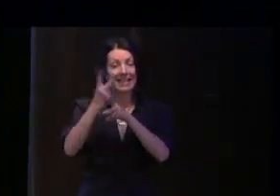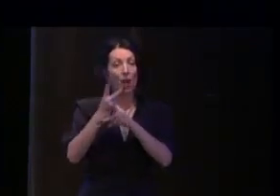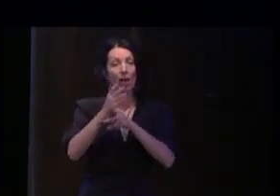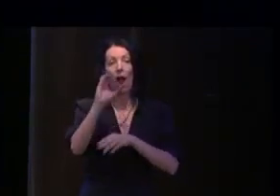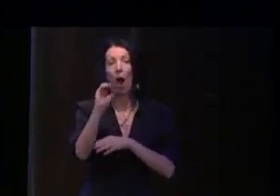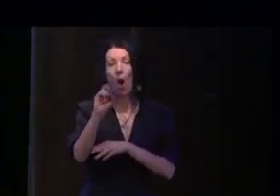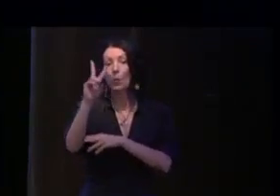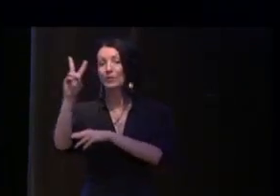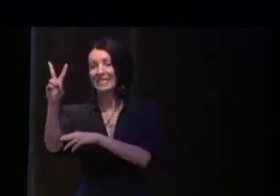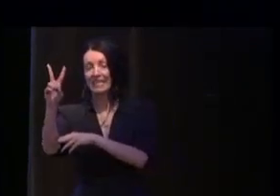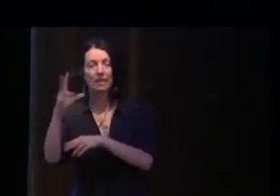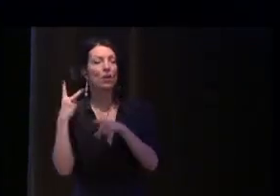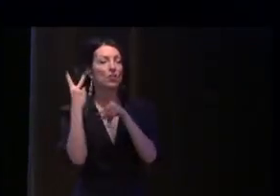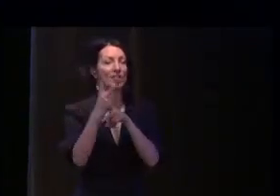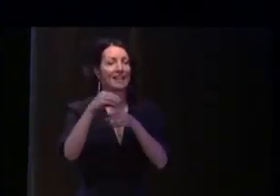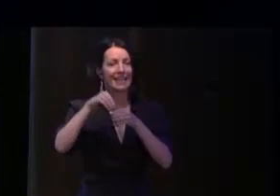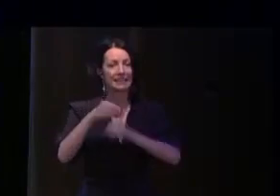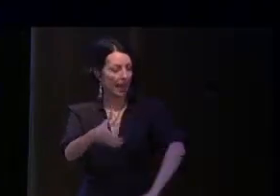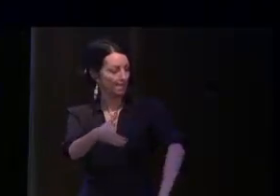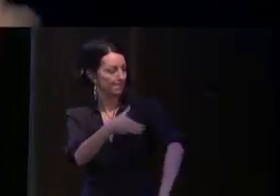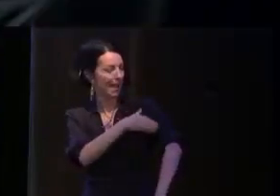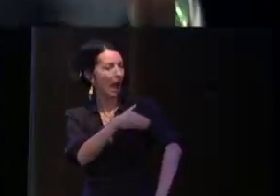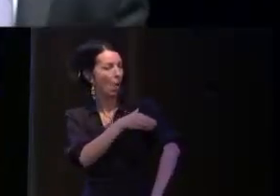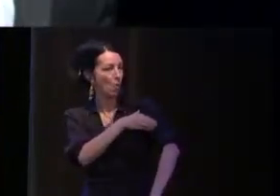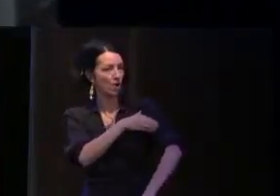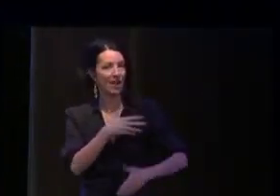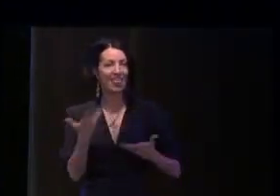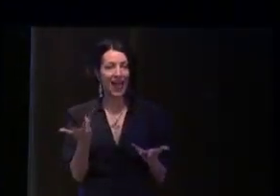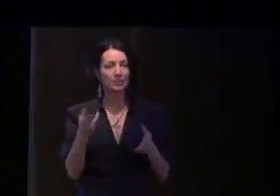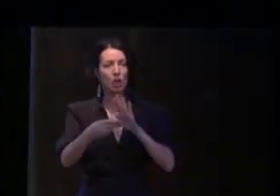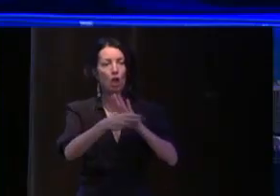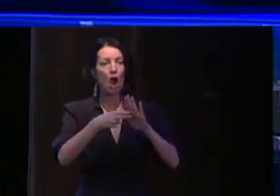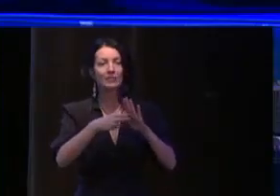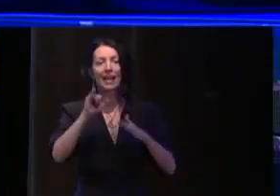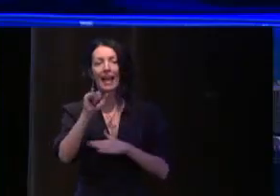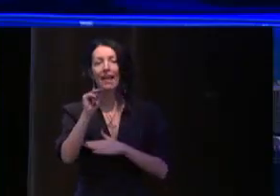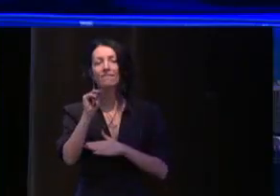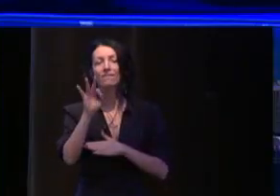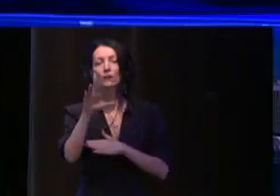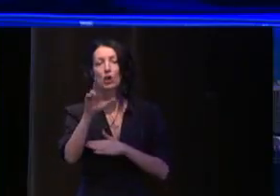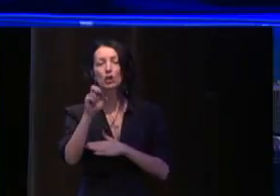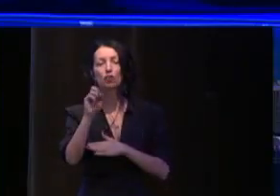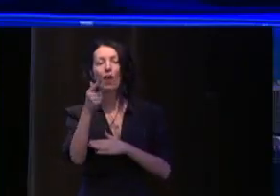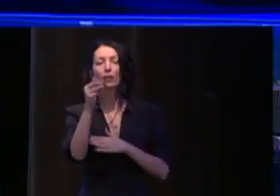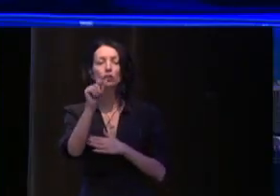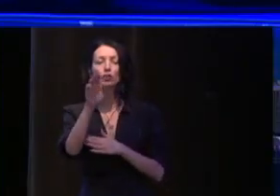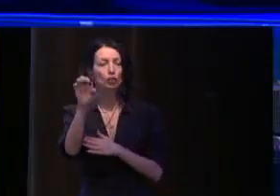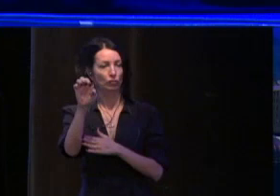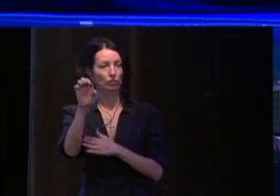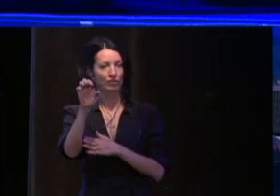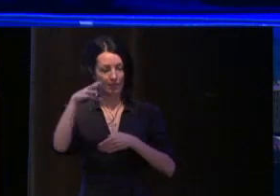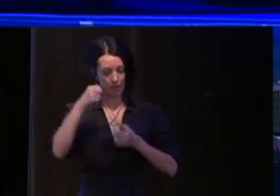carrying that inner power with them. That's an infrastructure. You want to be strong enough to carry a